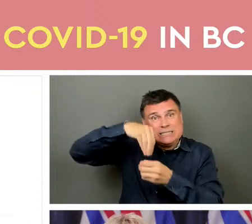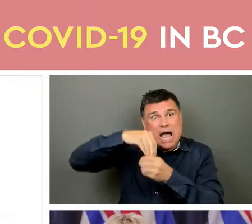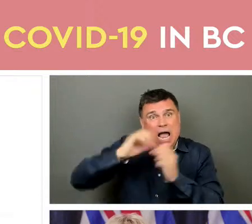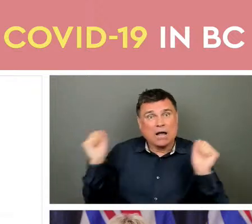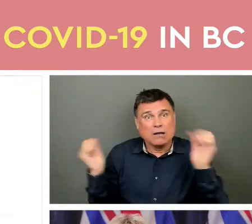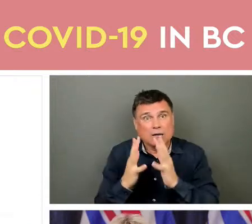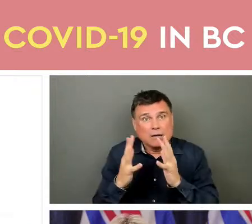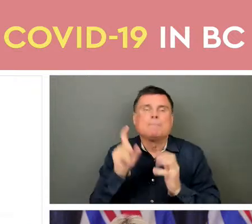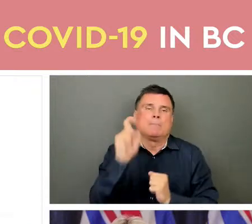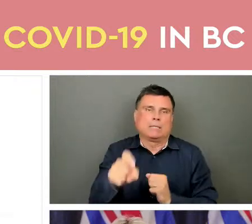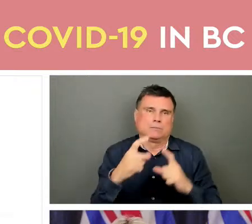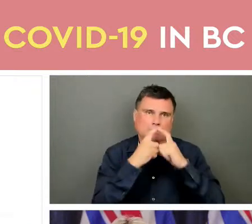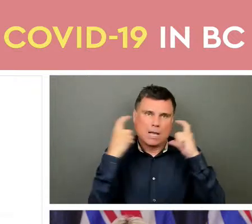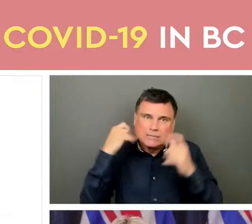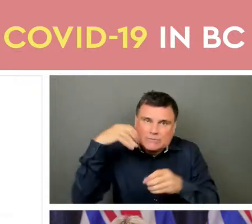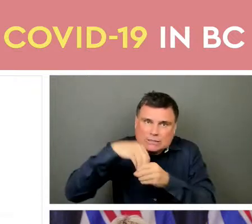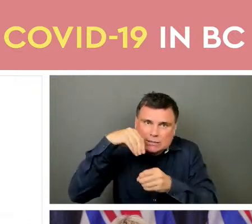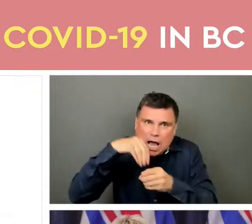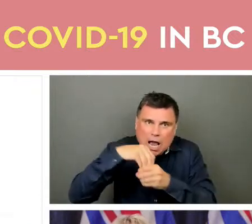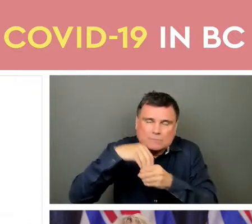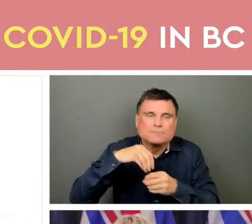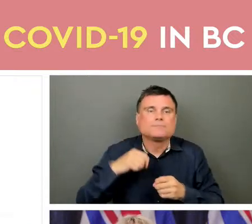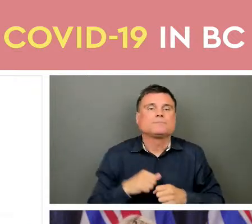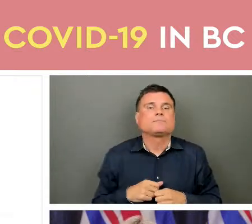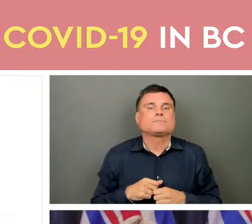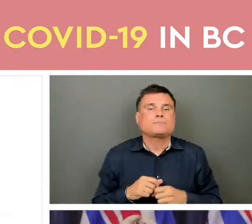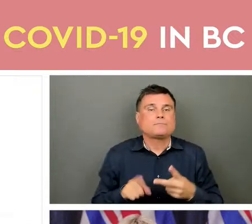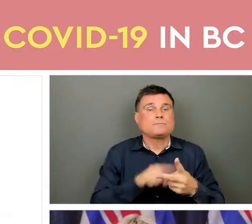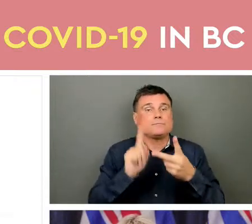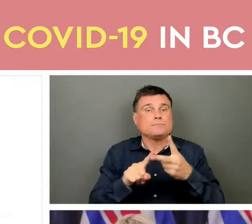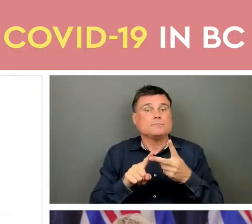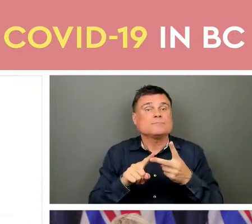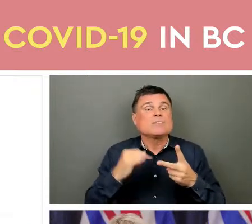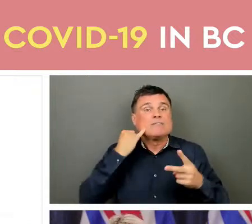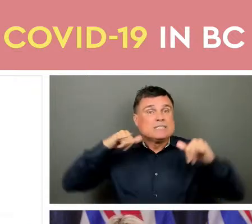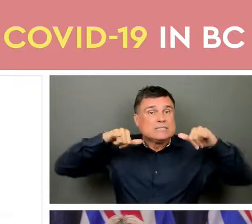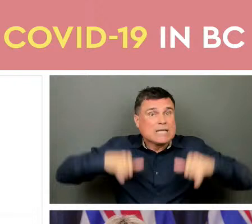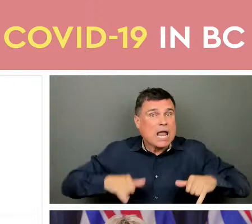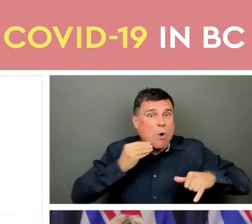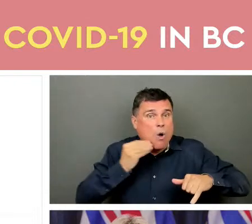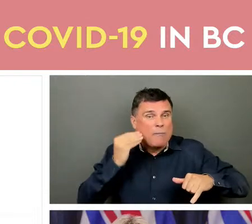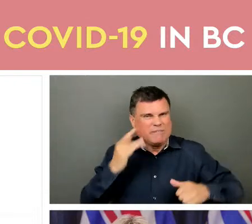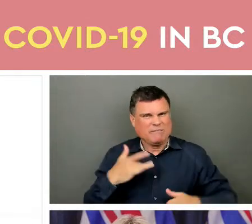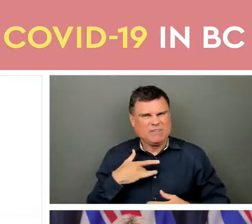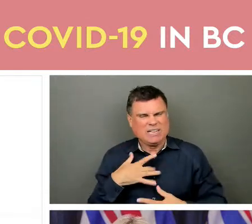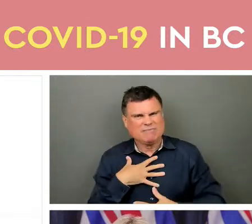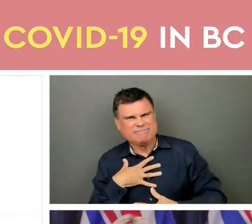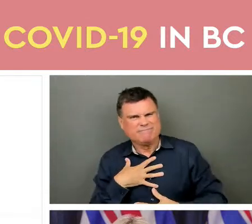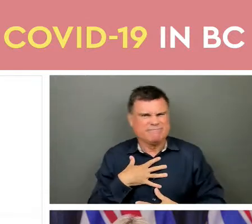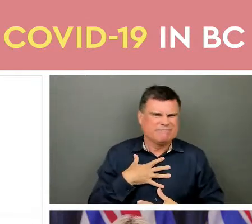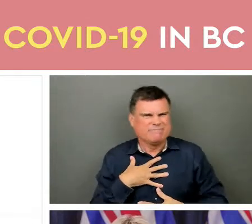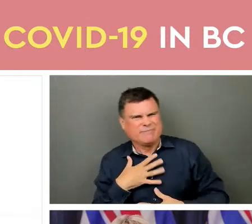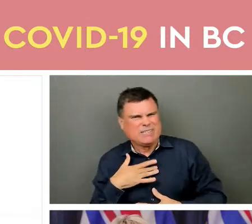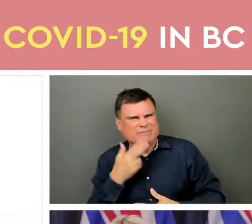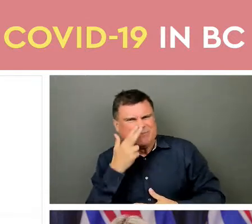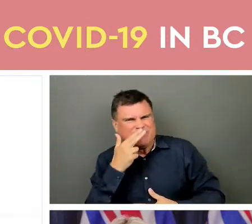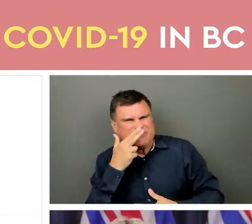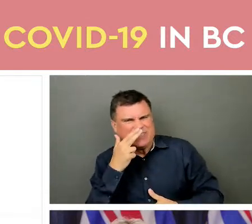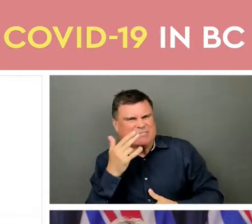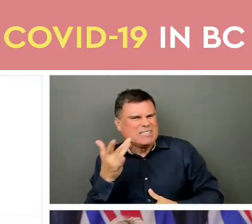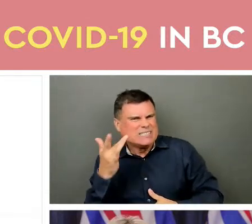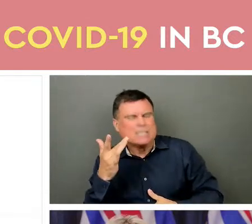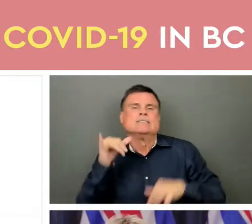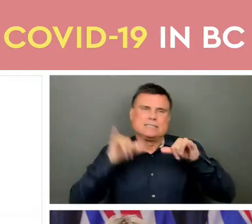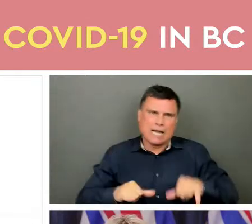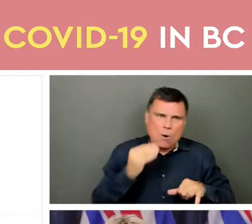places, those higher risk settings, making sure we're staying home and away from others if we're feeling unwell ourselves,